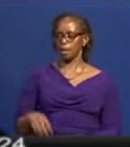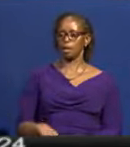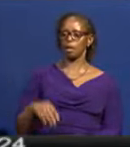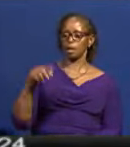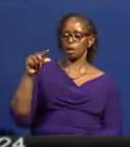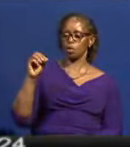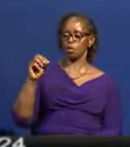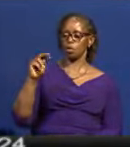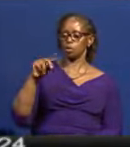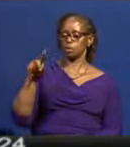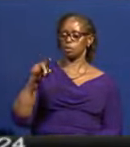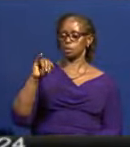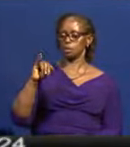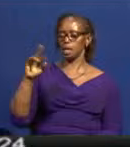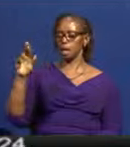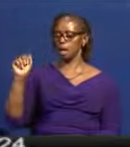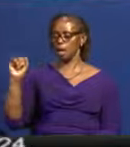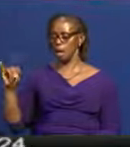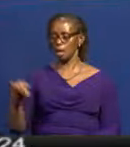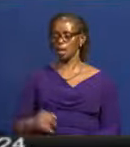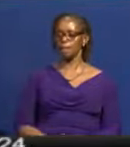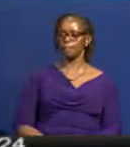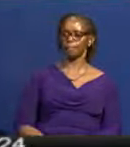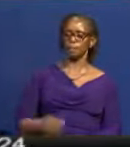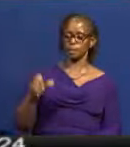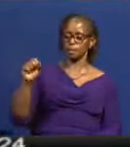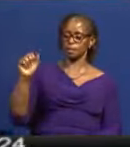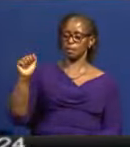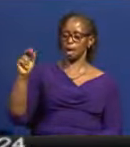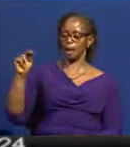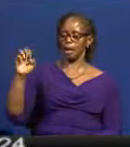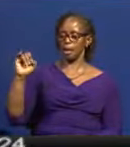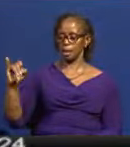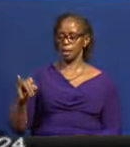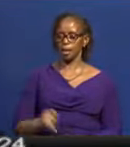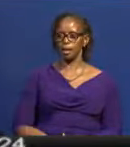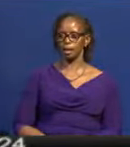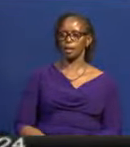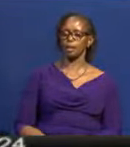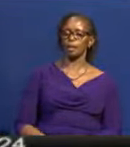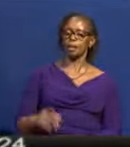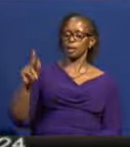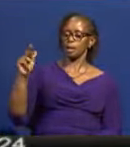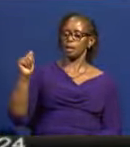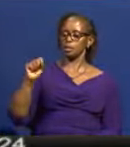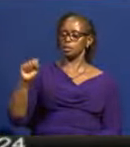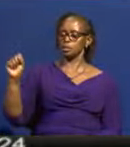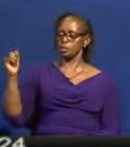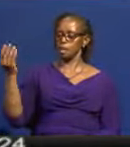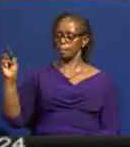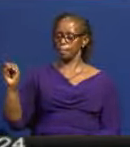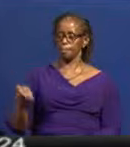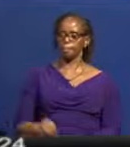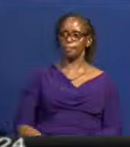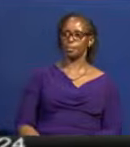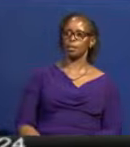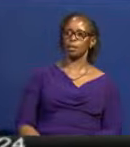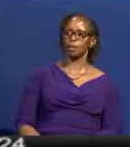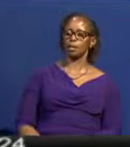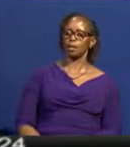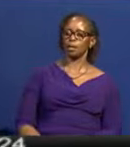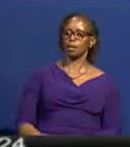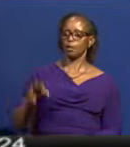Rai, Ibrahim Abdi Sanei, Honorable Ker Kasim, Honorable